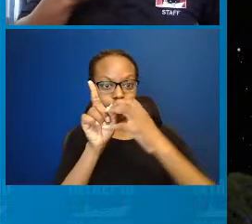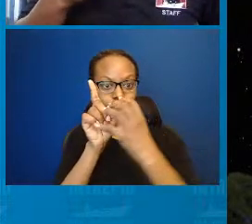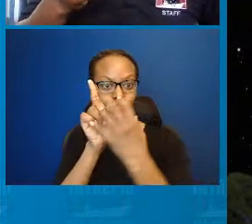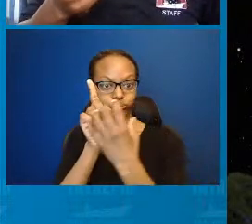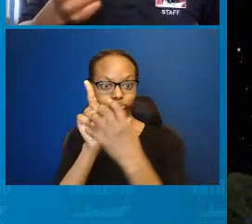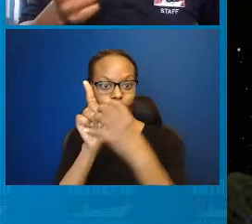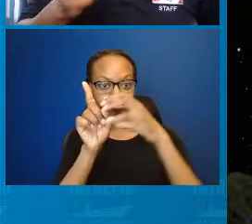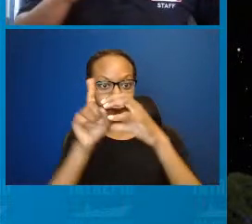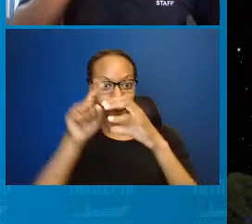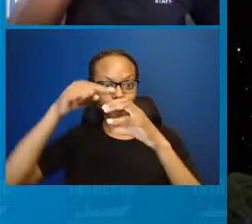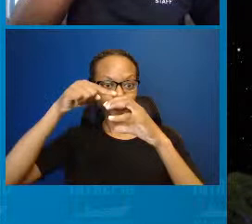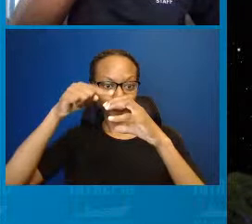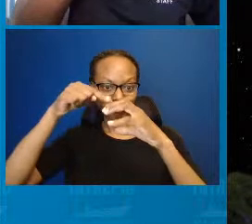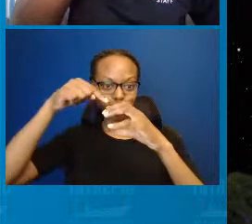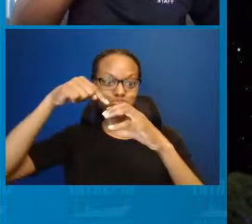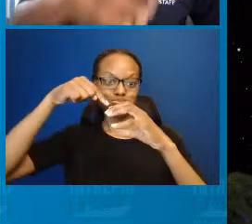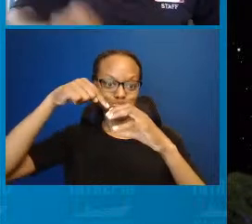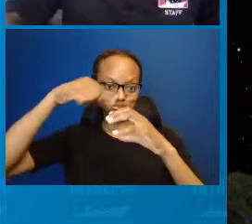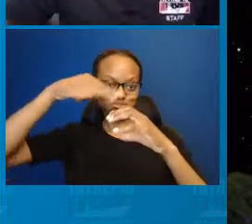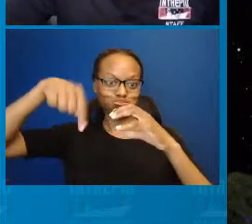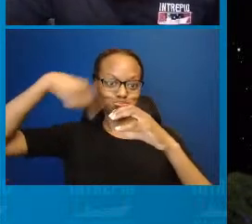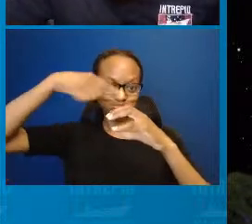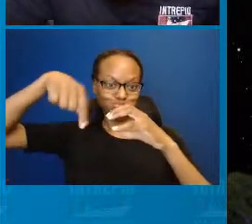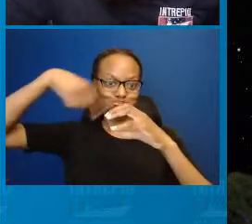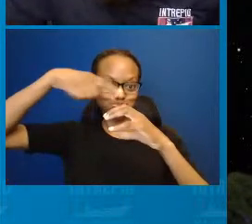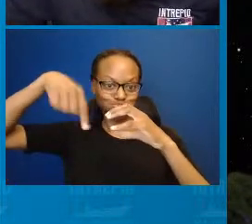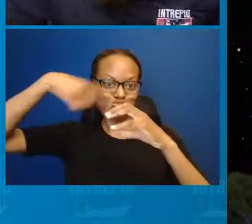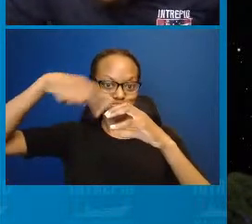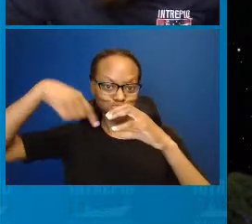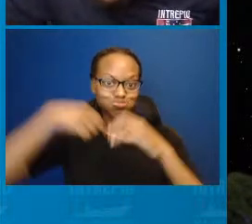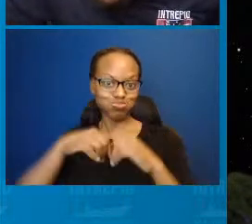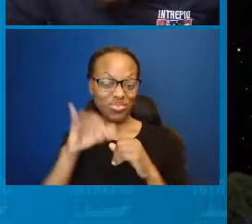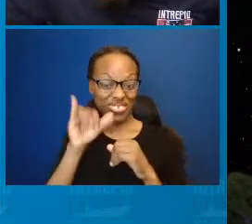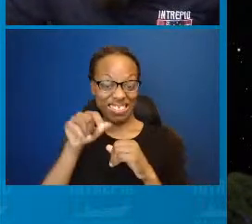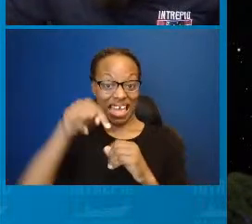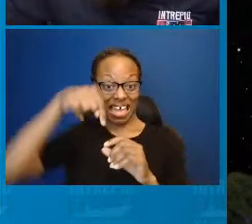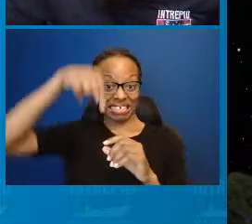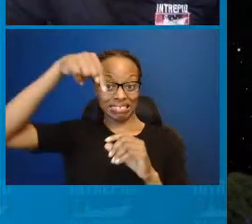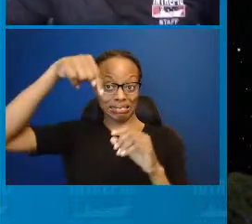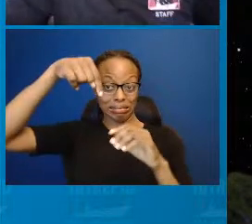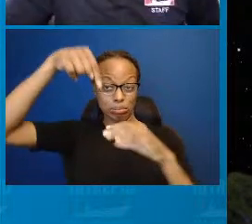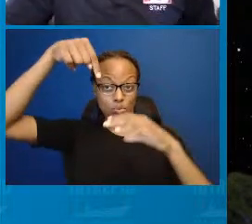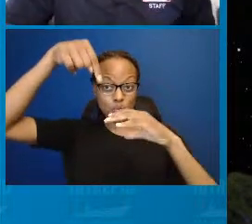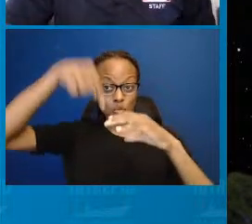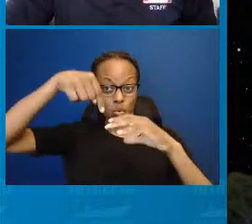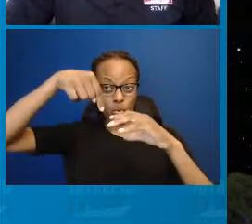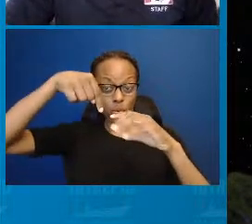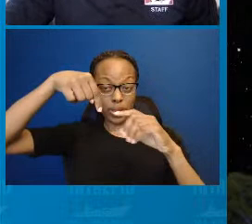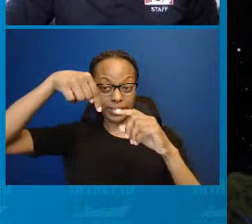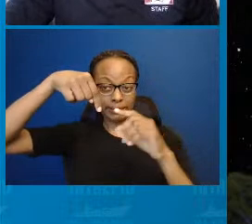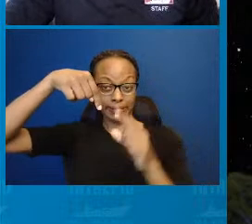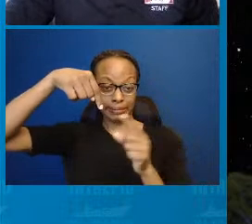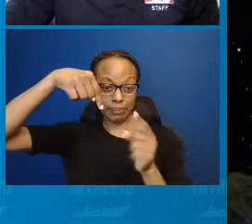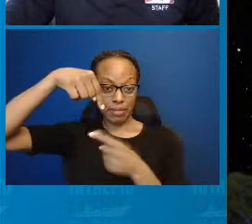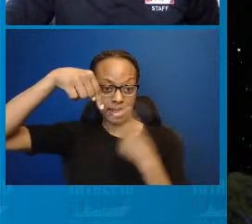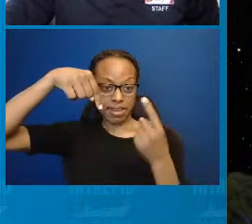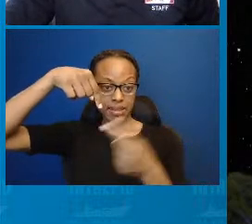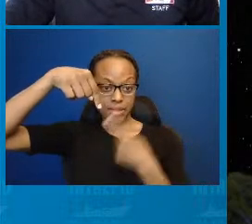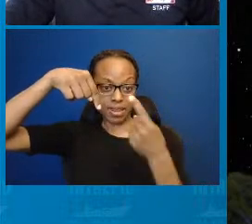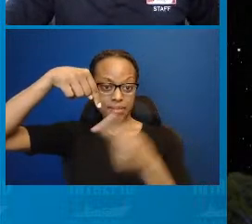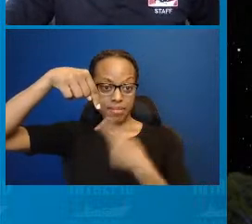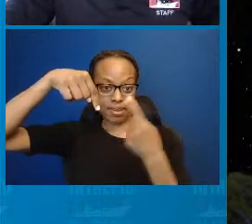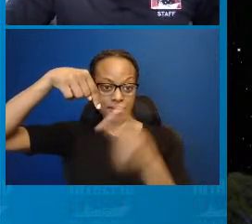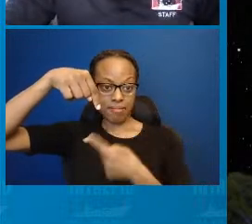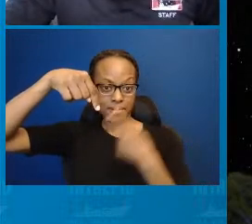around something, it's almost like this point right here is at the top of your head,